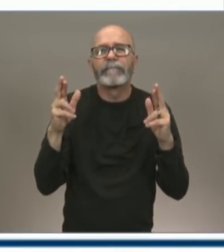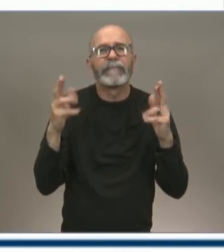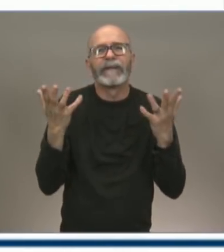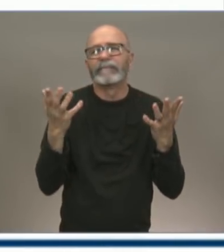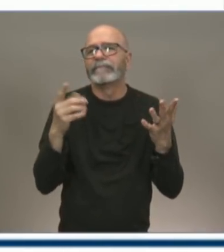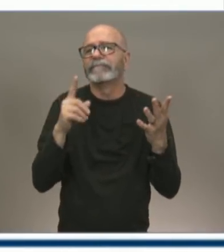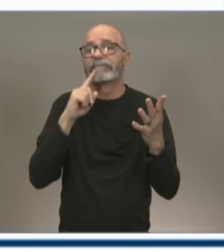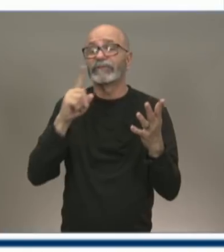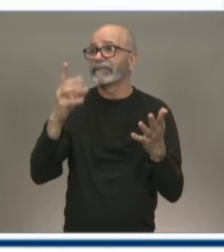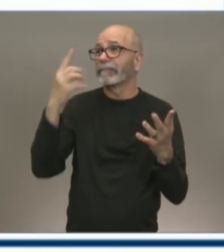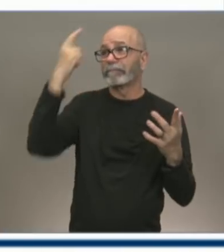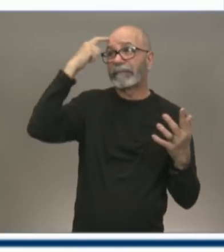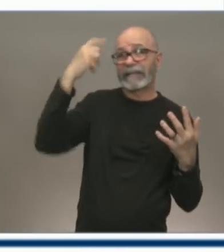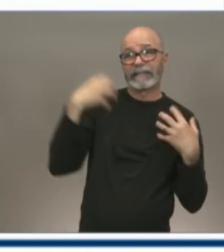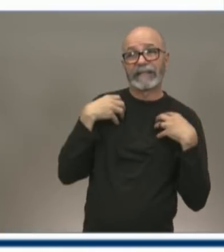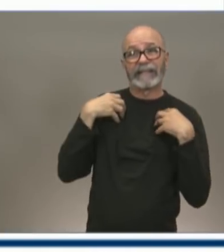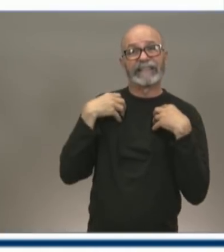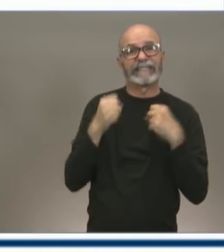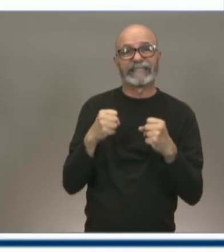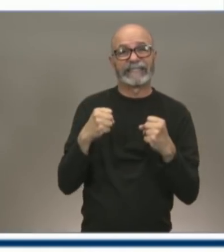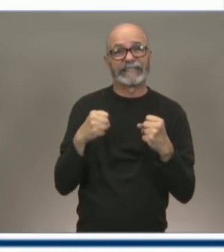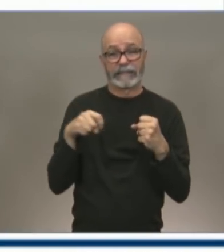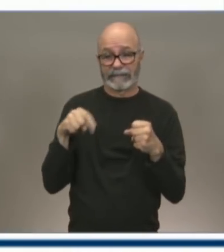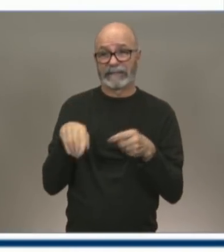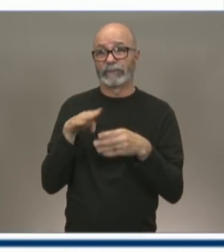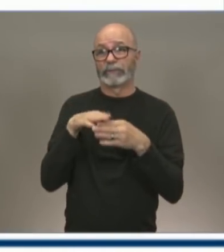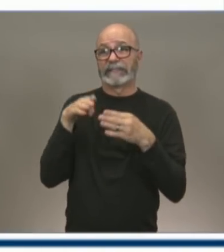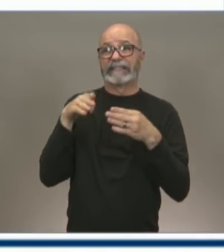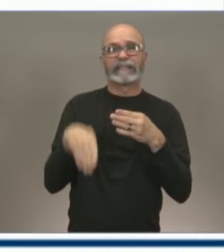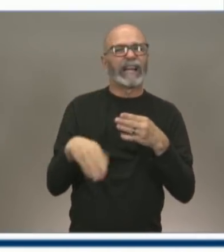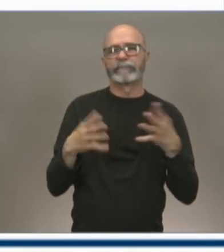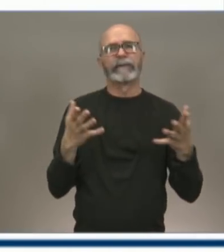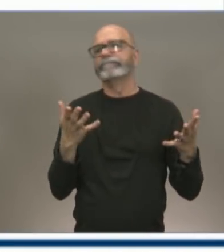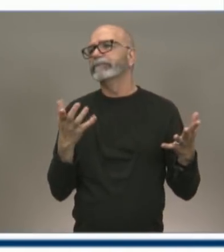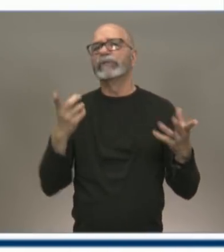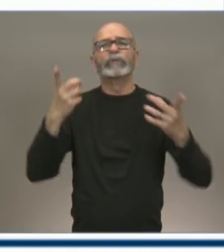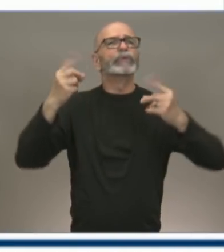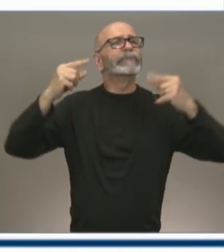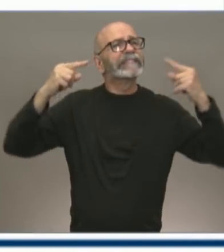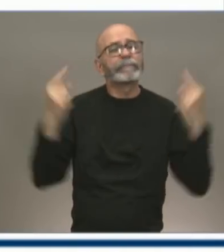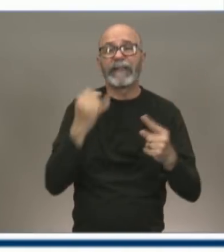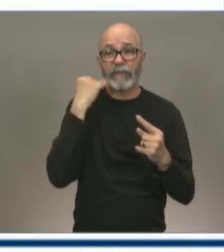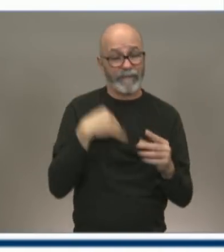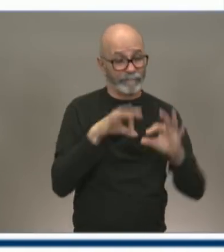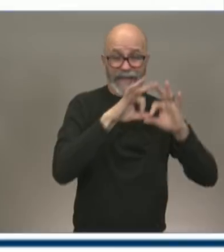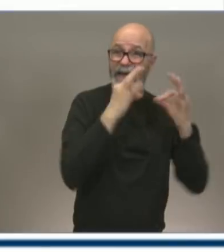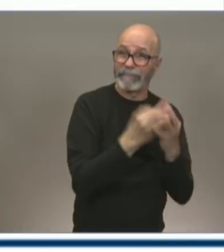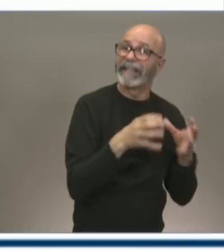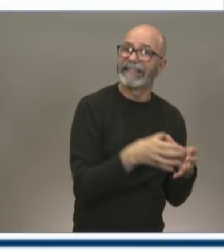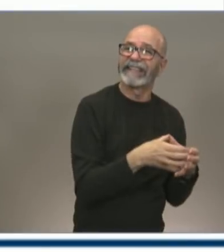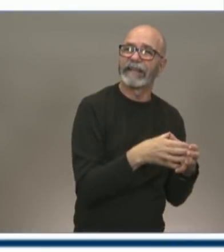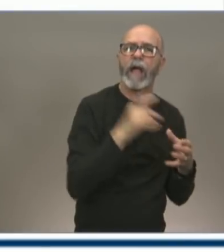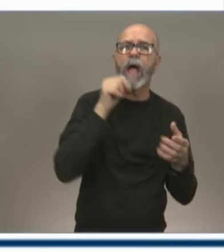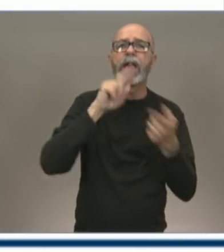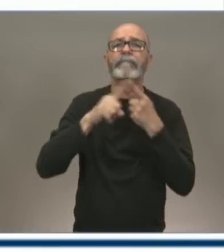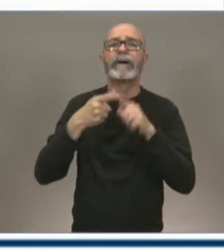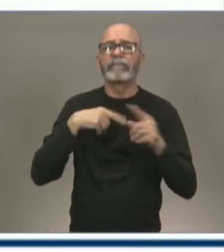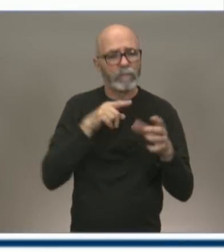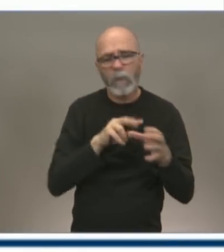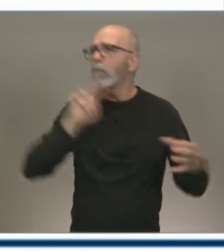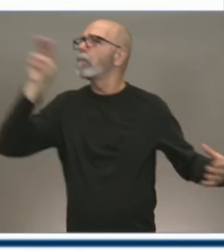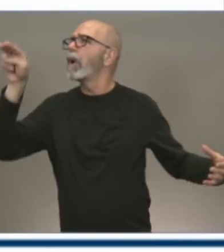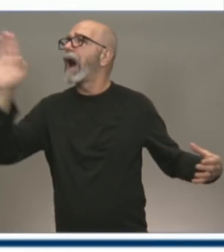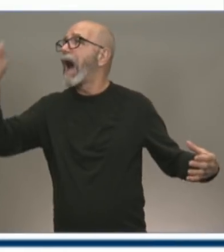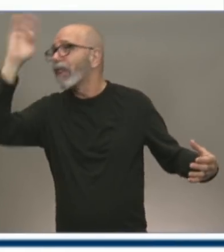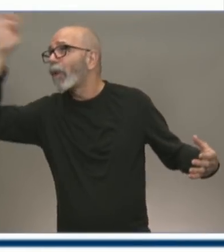of us will take an opportunity this weekend to reach out to at least one person outside of our immediate family, just to check in to see how they're doing. And yes, we